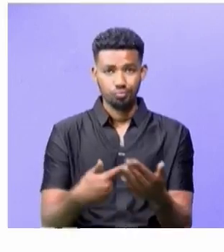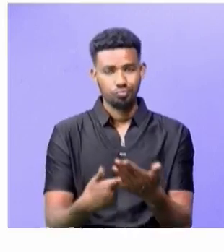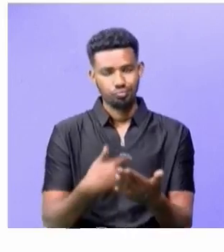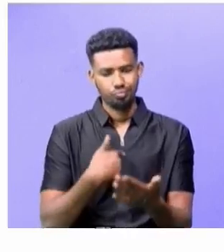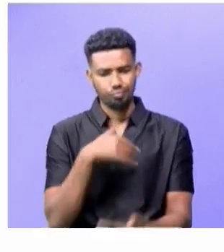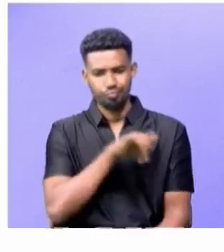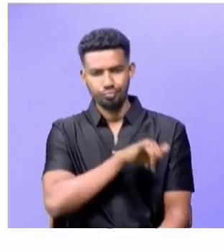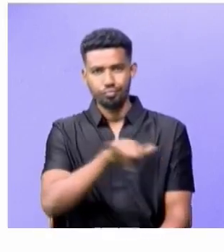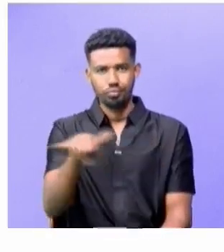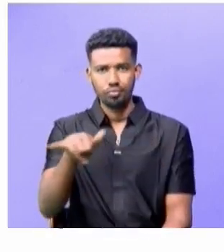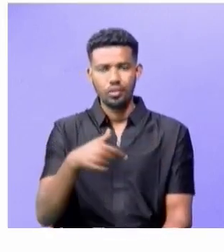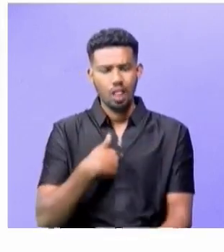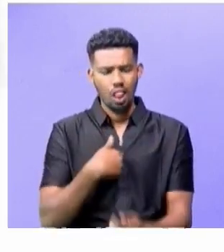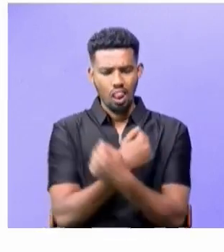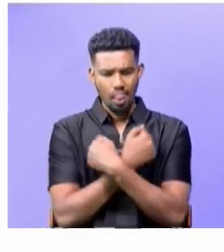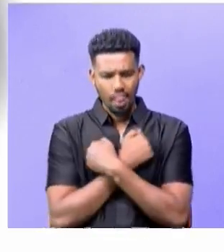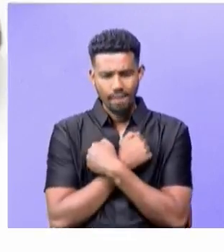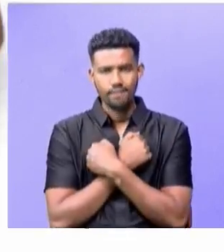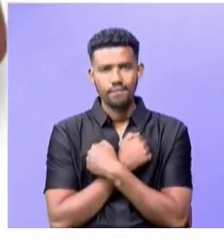very much.